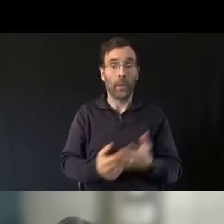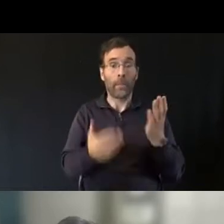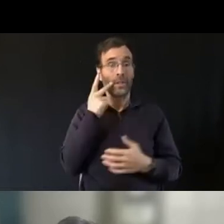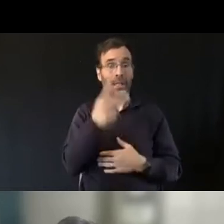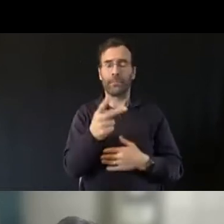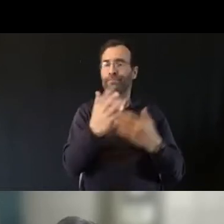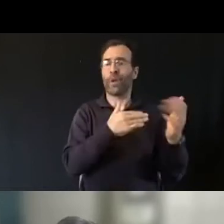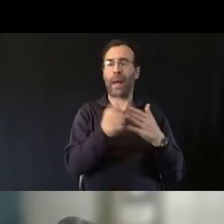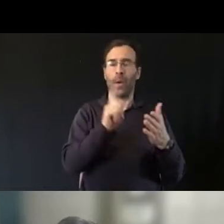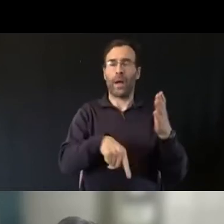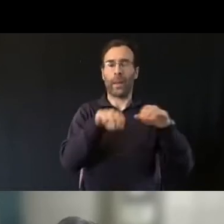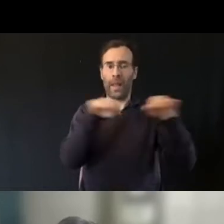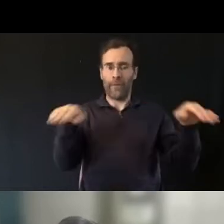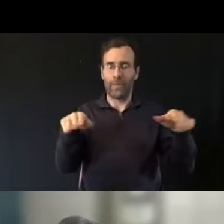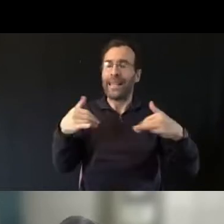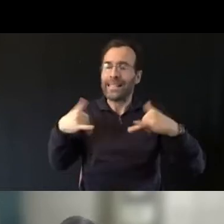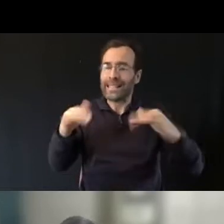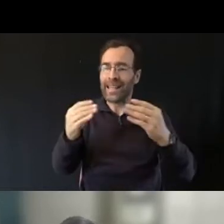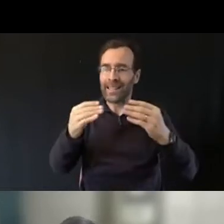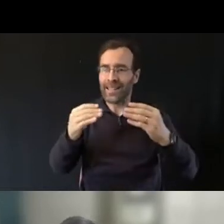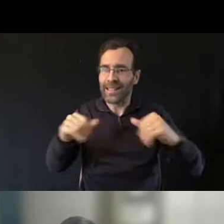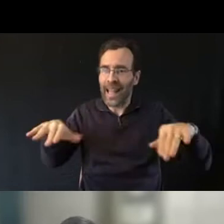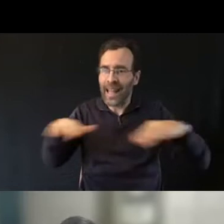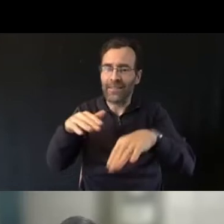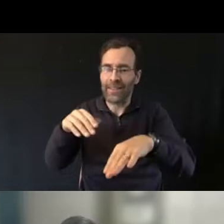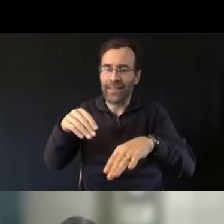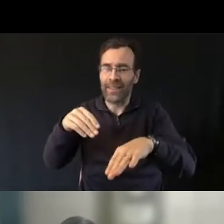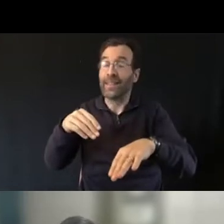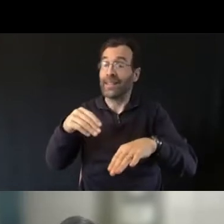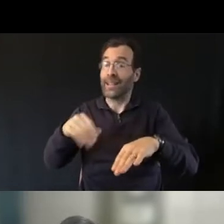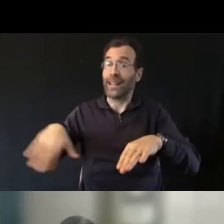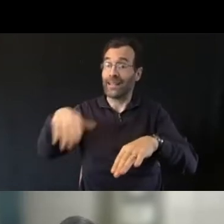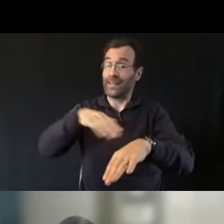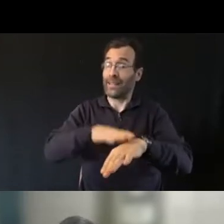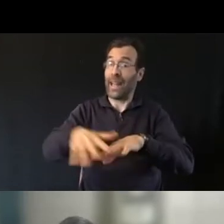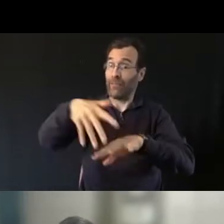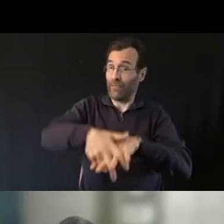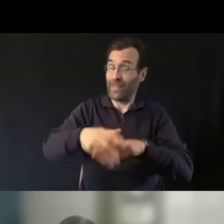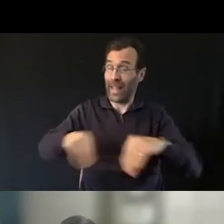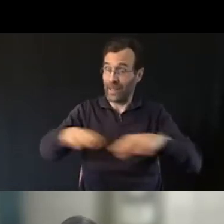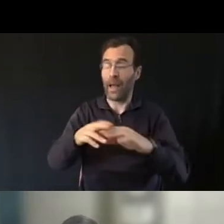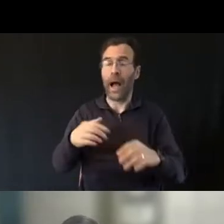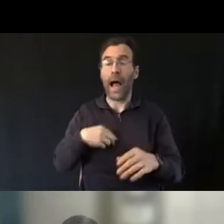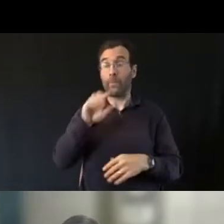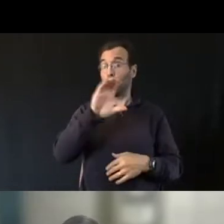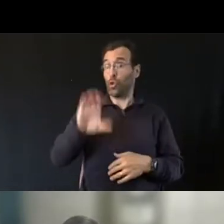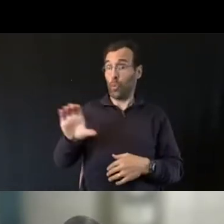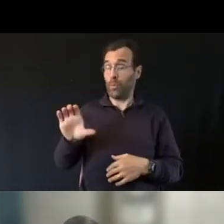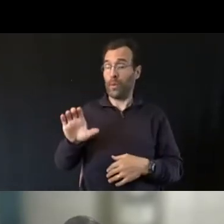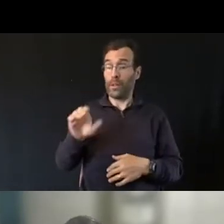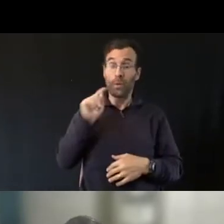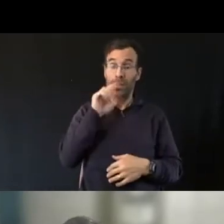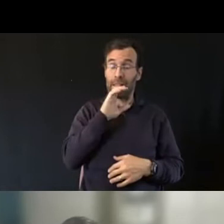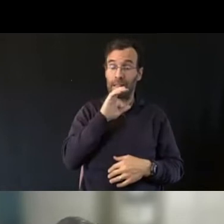matter the platform, it's still native land. So while I'm on Zoom in the Twin Cities and many of you are in the beautiful Northland, we're